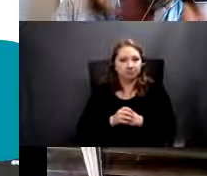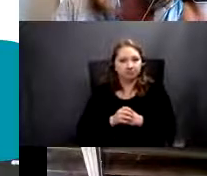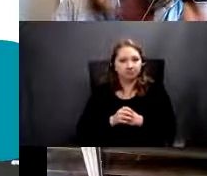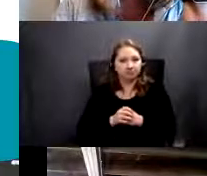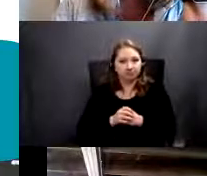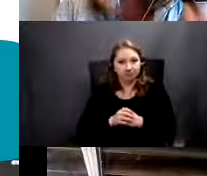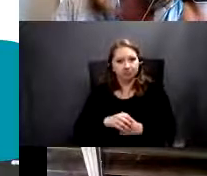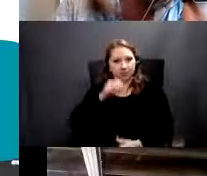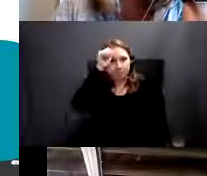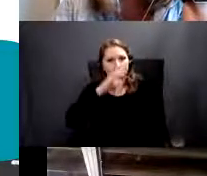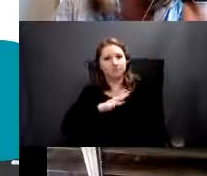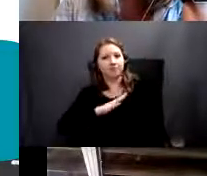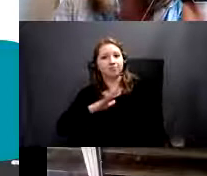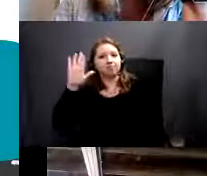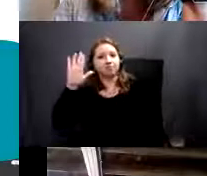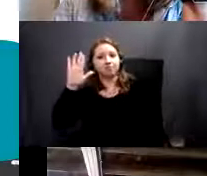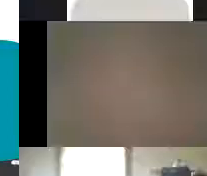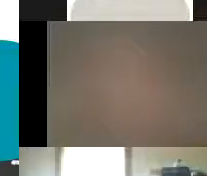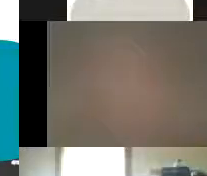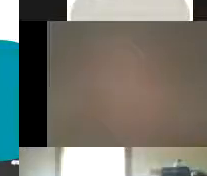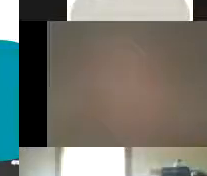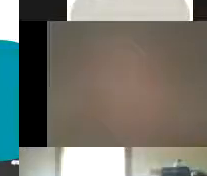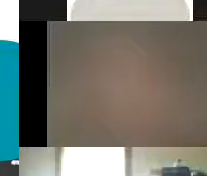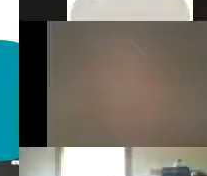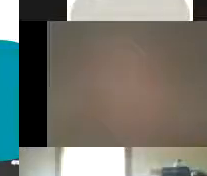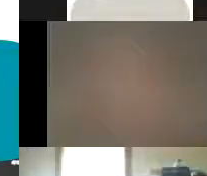I have one. How much is that insurance?